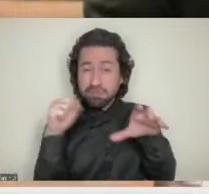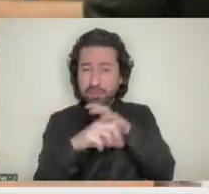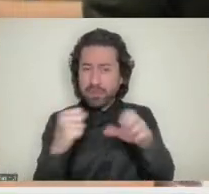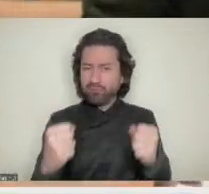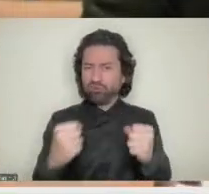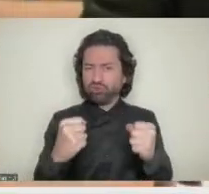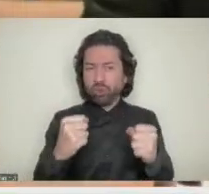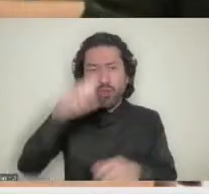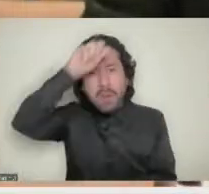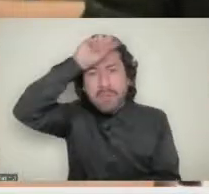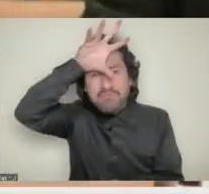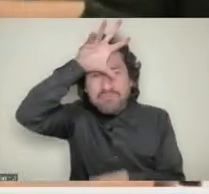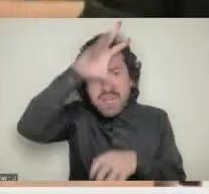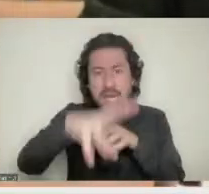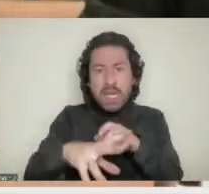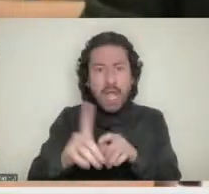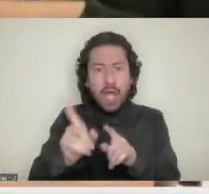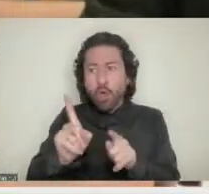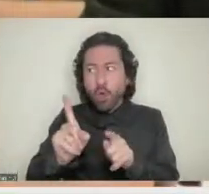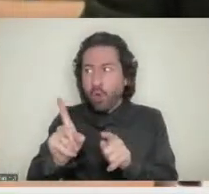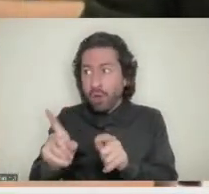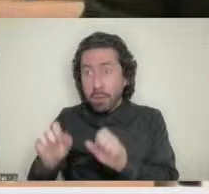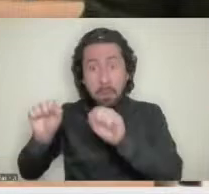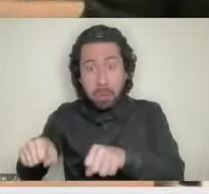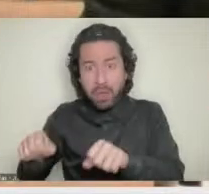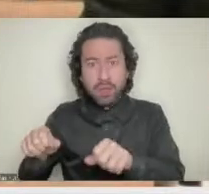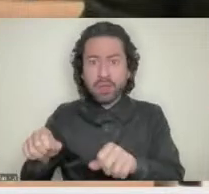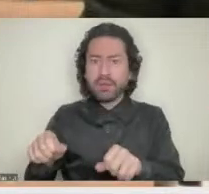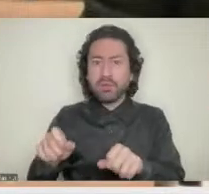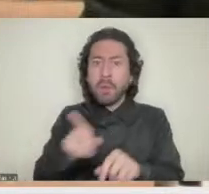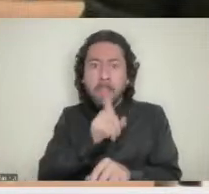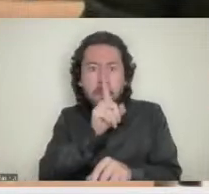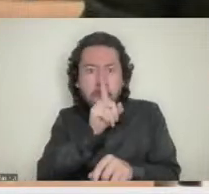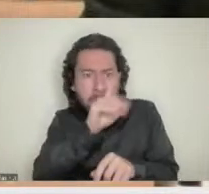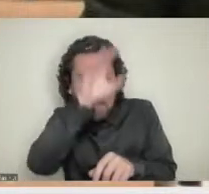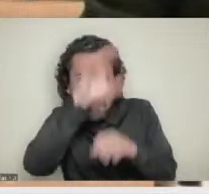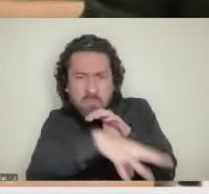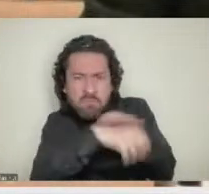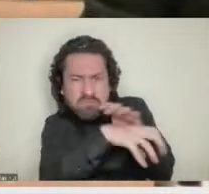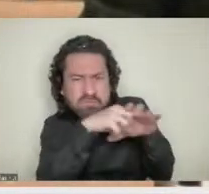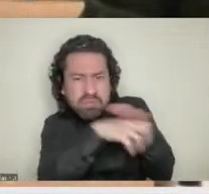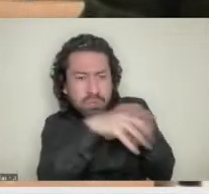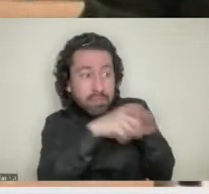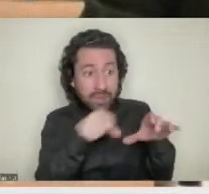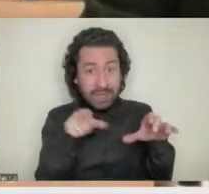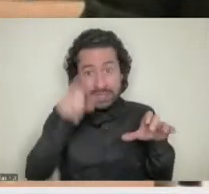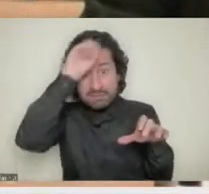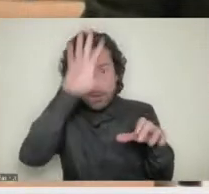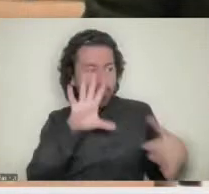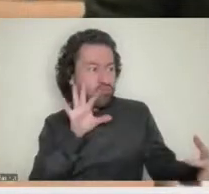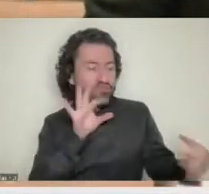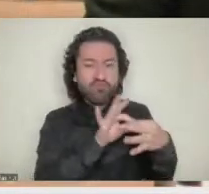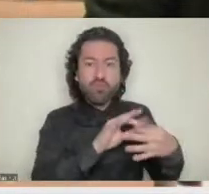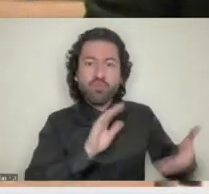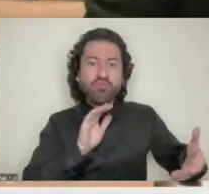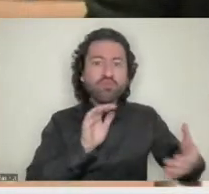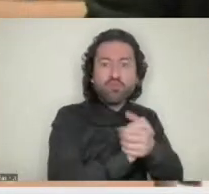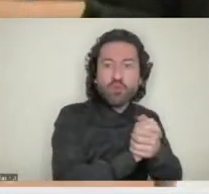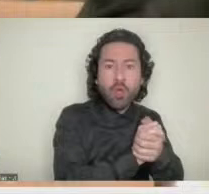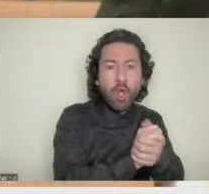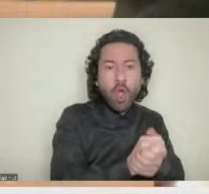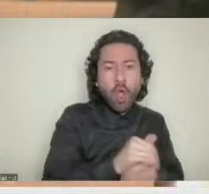areas. And then we have illegal mining activities as well, which have